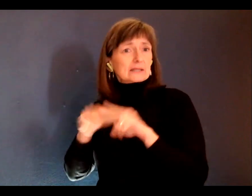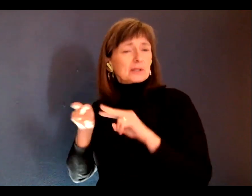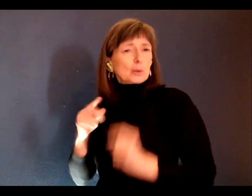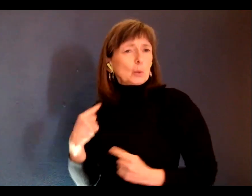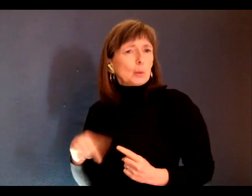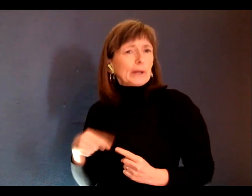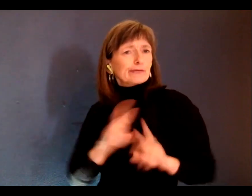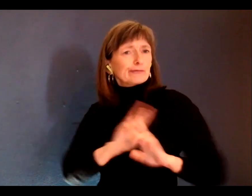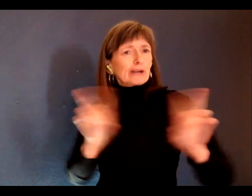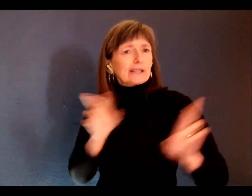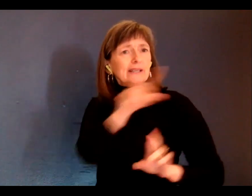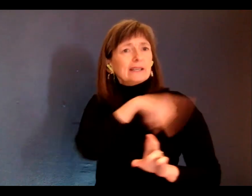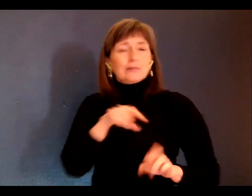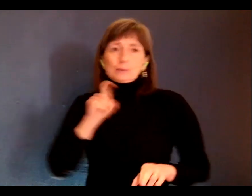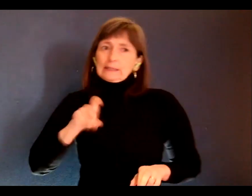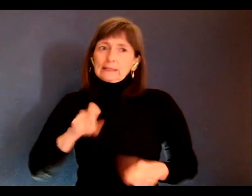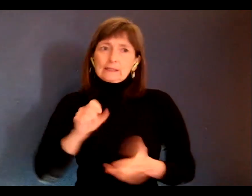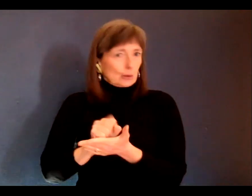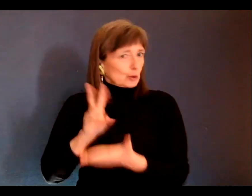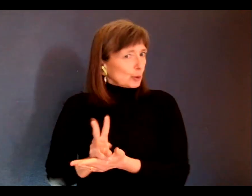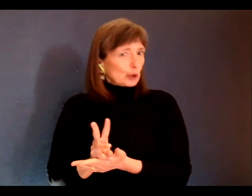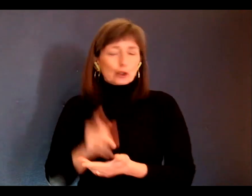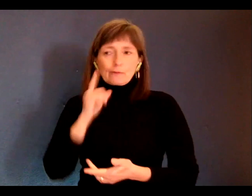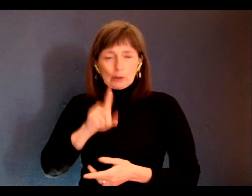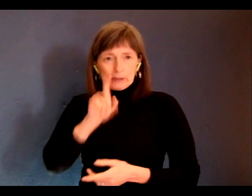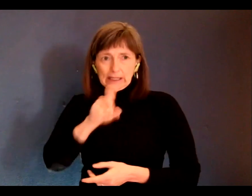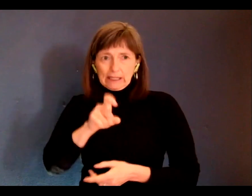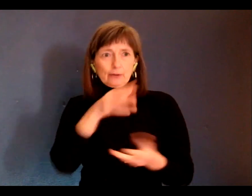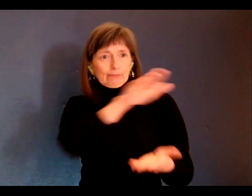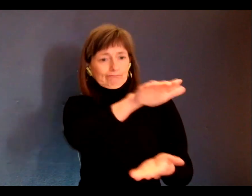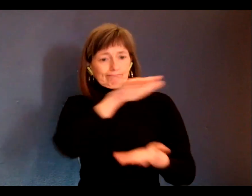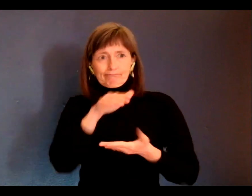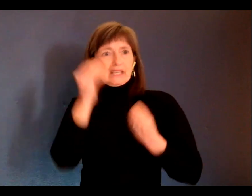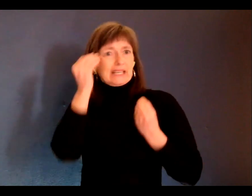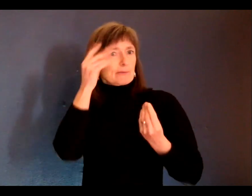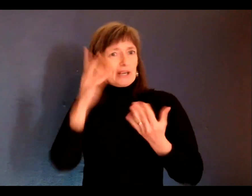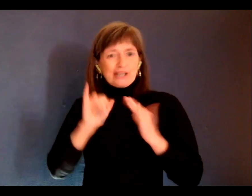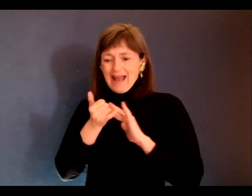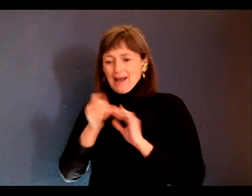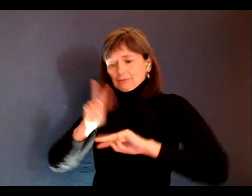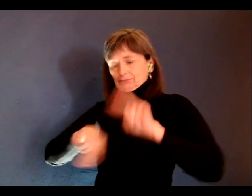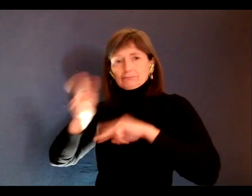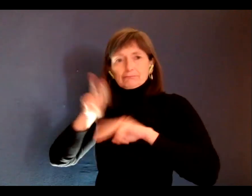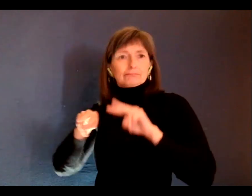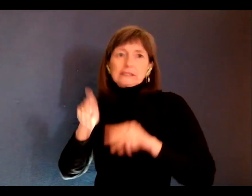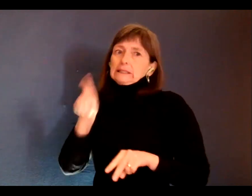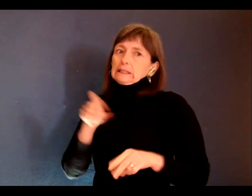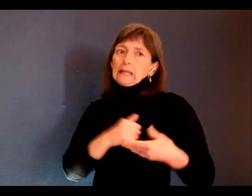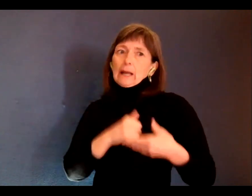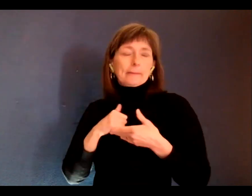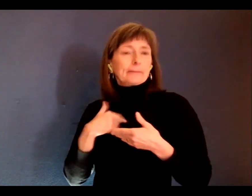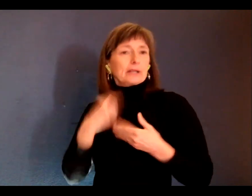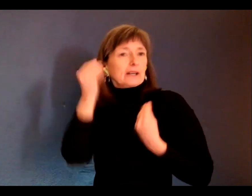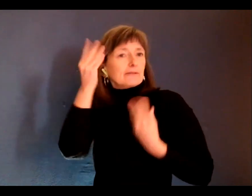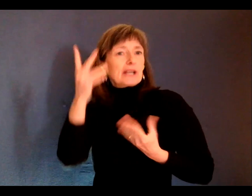assist social workers completing Adult Protection Acts or APAs assessments. For sure, and that